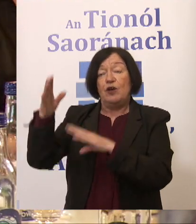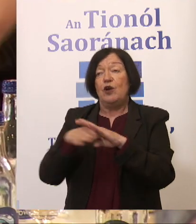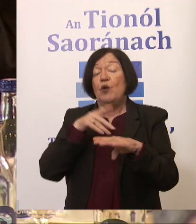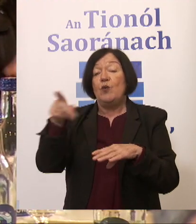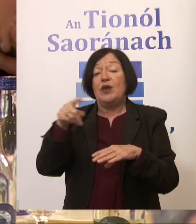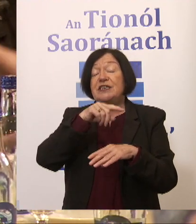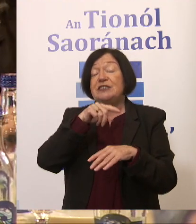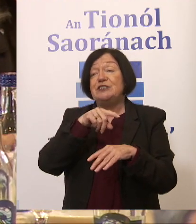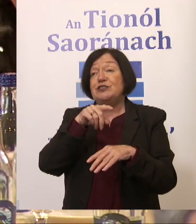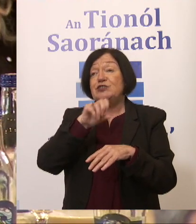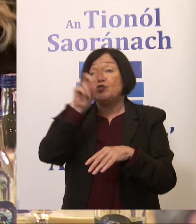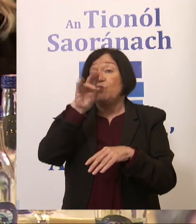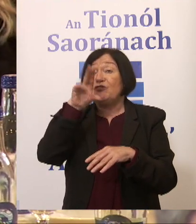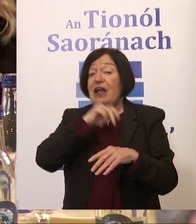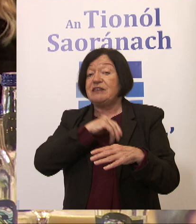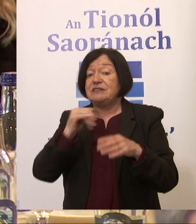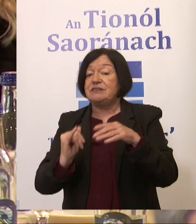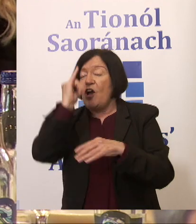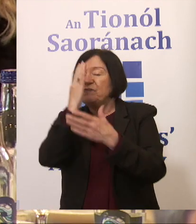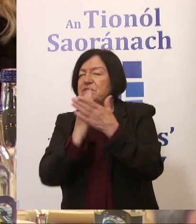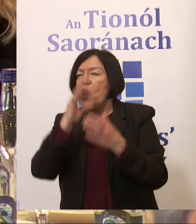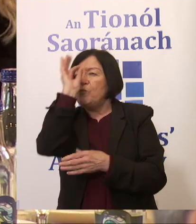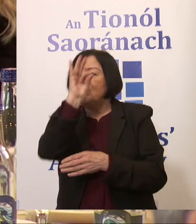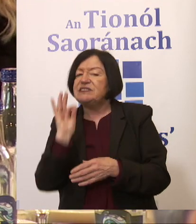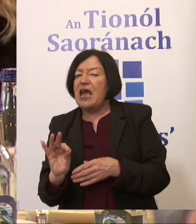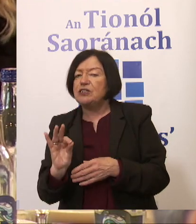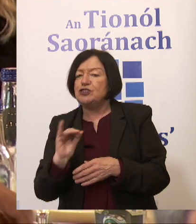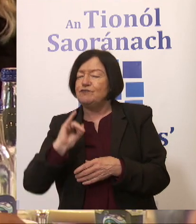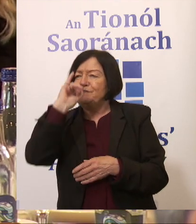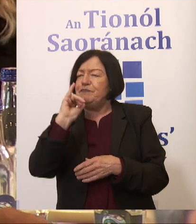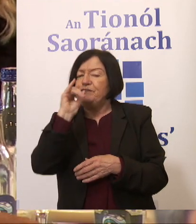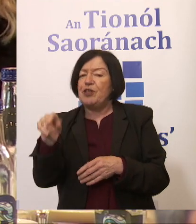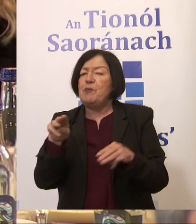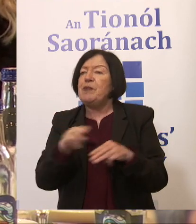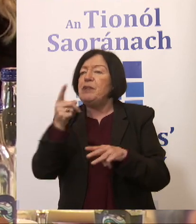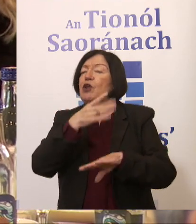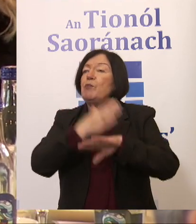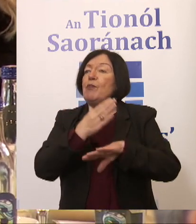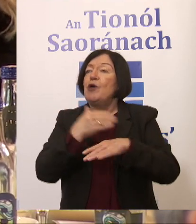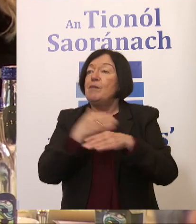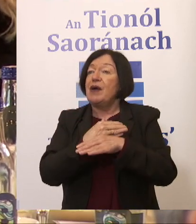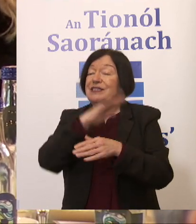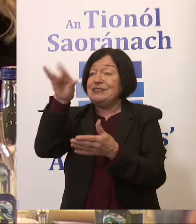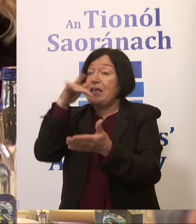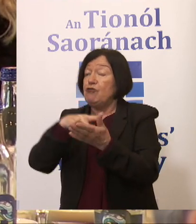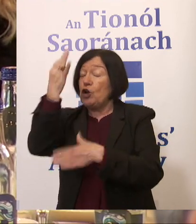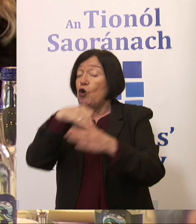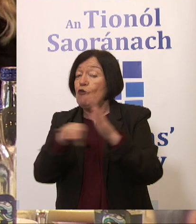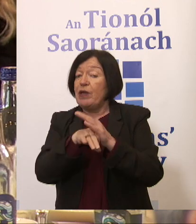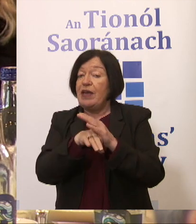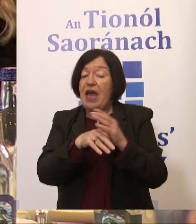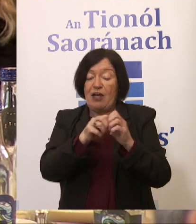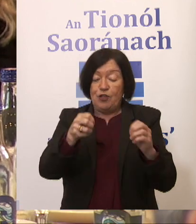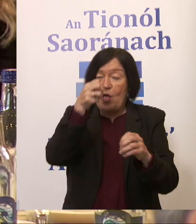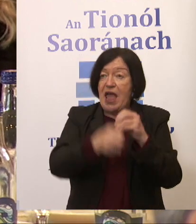at the top, and a small percentage of their people being employed by central government, and down the other